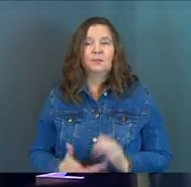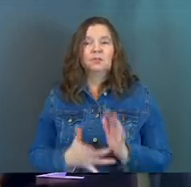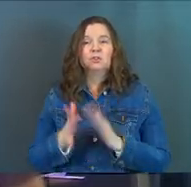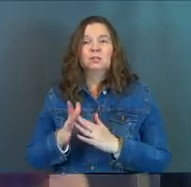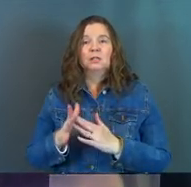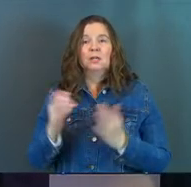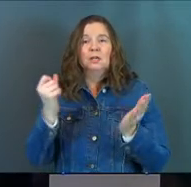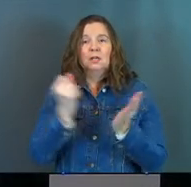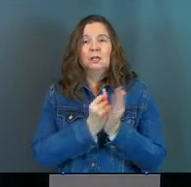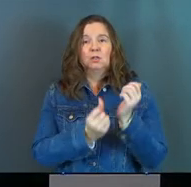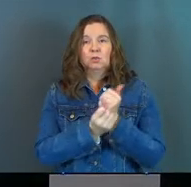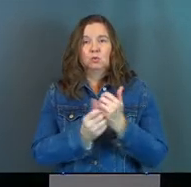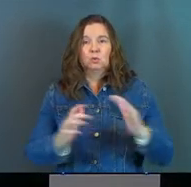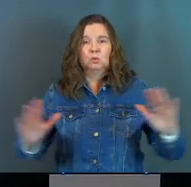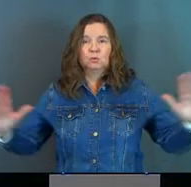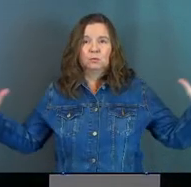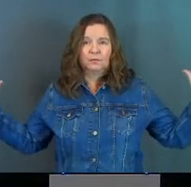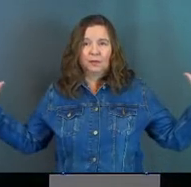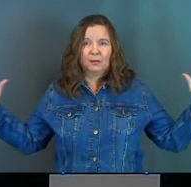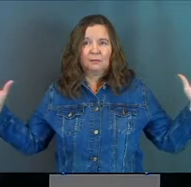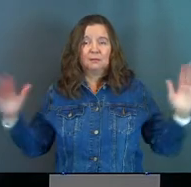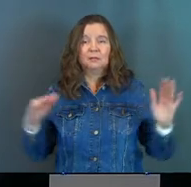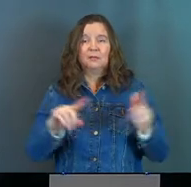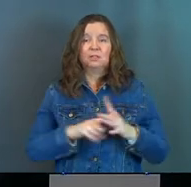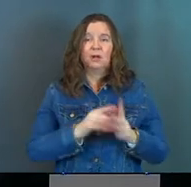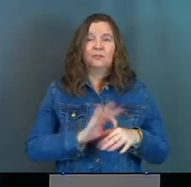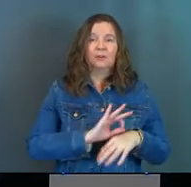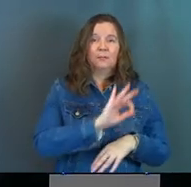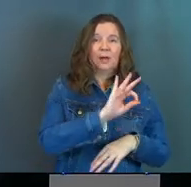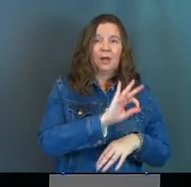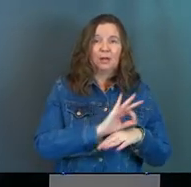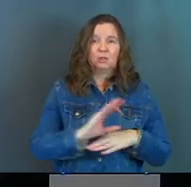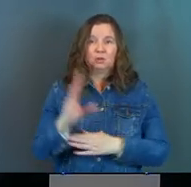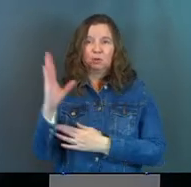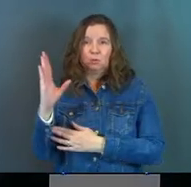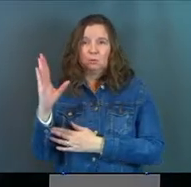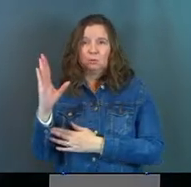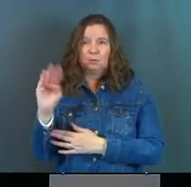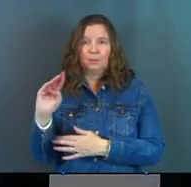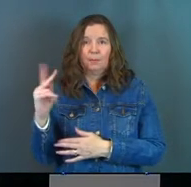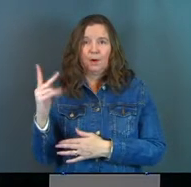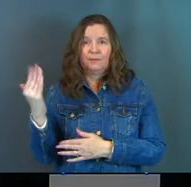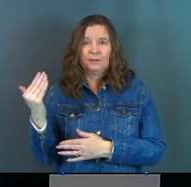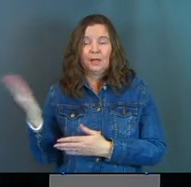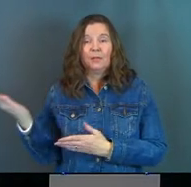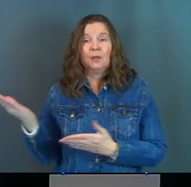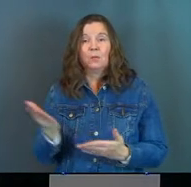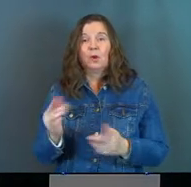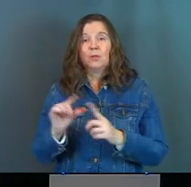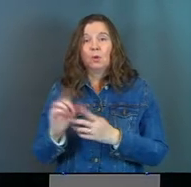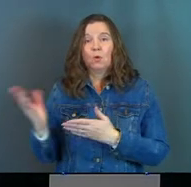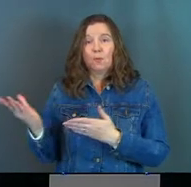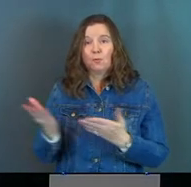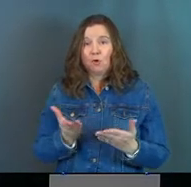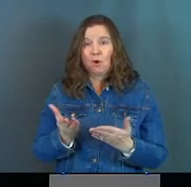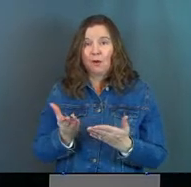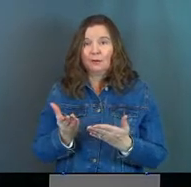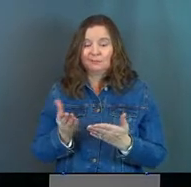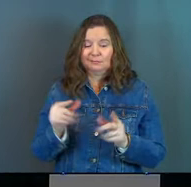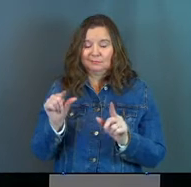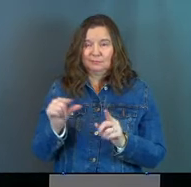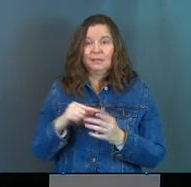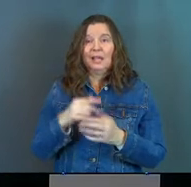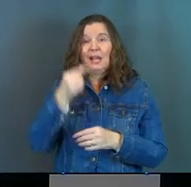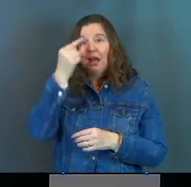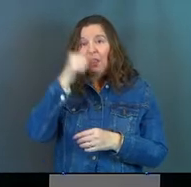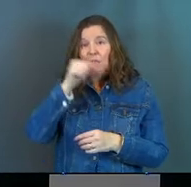Jesus is crucified. This begins at 9 a.m. This is from 9 to noon. Mark 15. And they brought, that word brought there, so important.